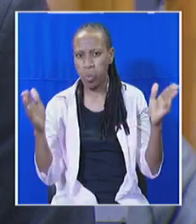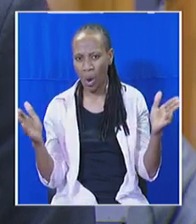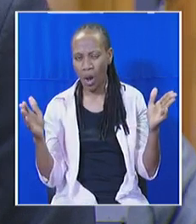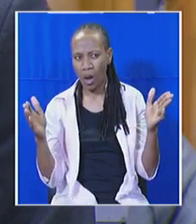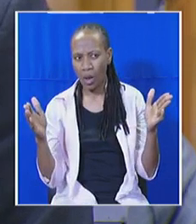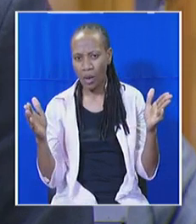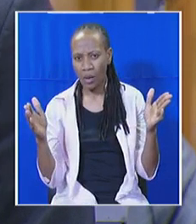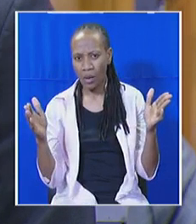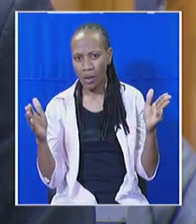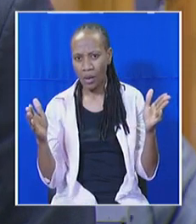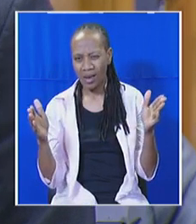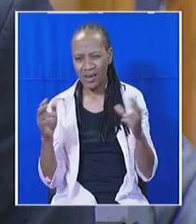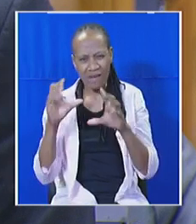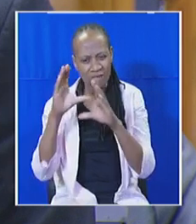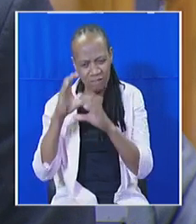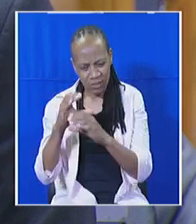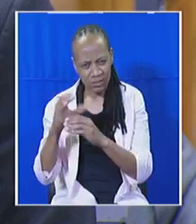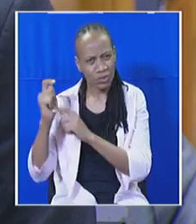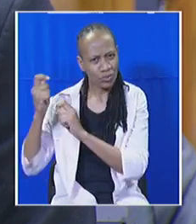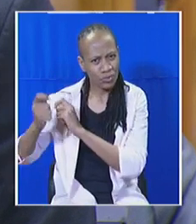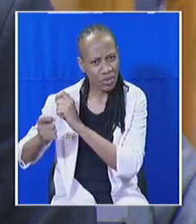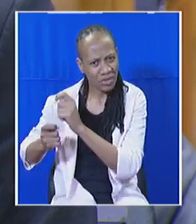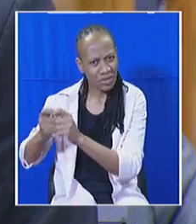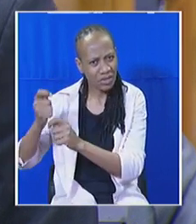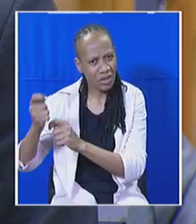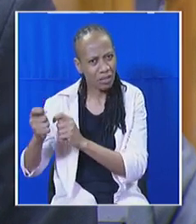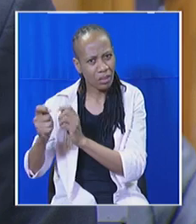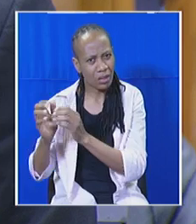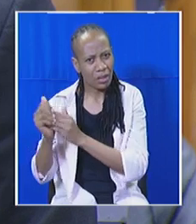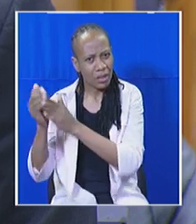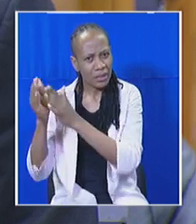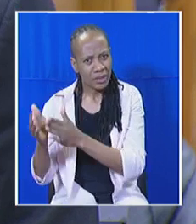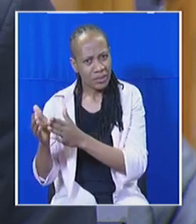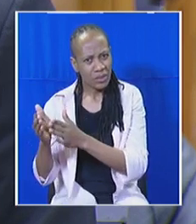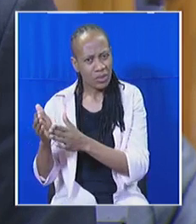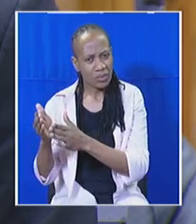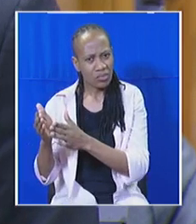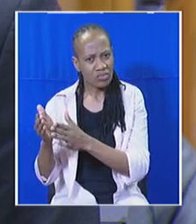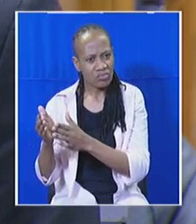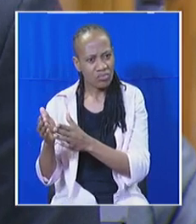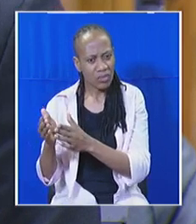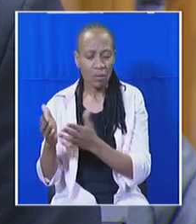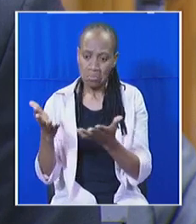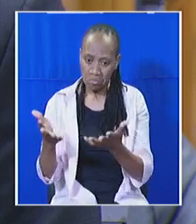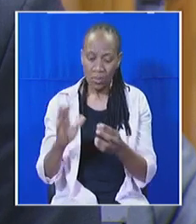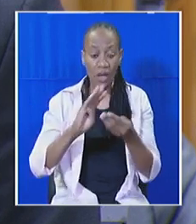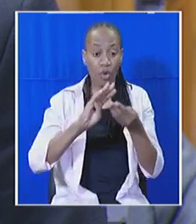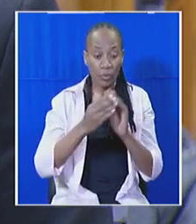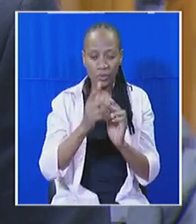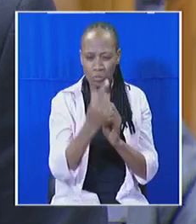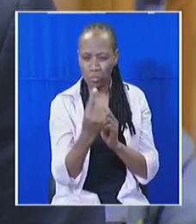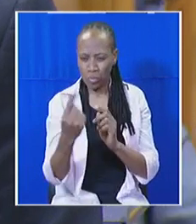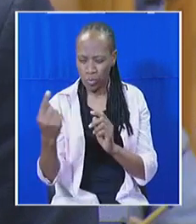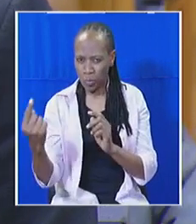that traditional leaders are not given a role. In each and every community, traditional